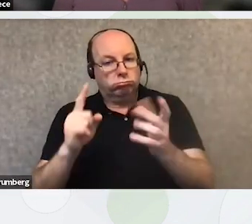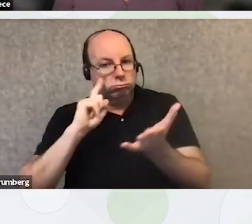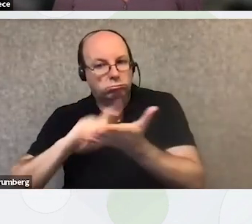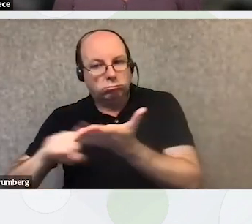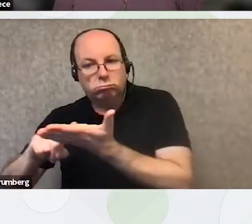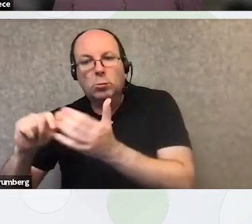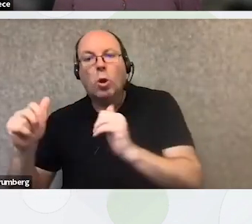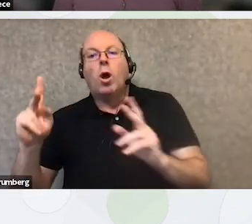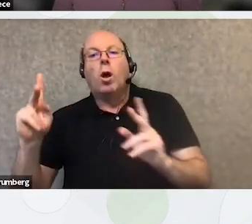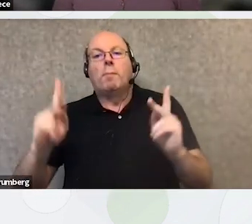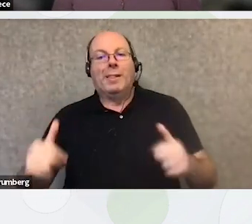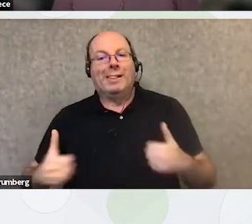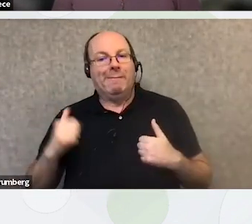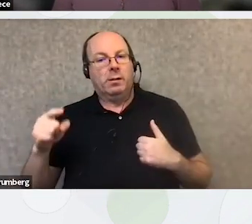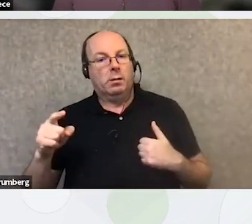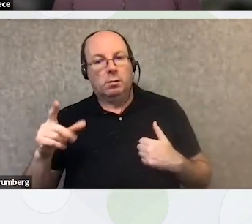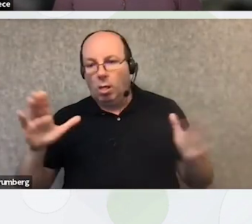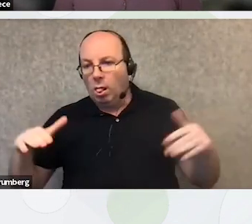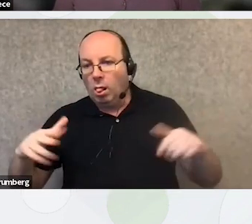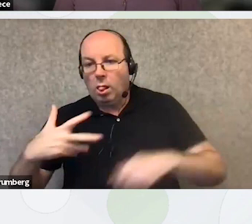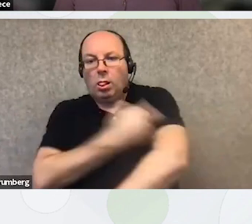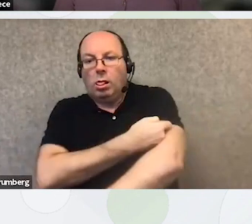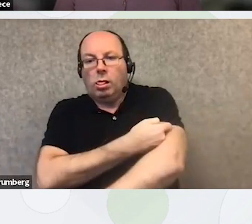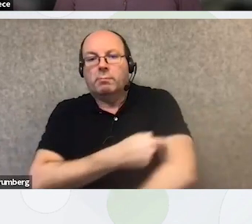may not be vaccinated.